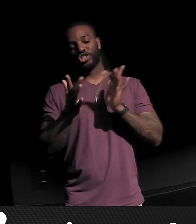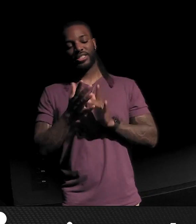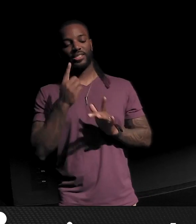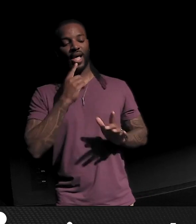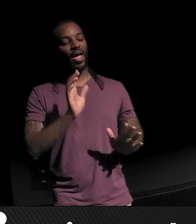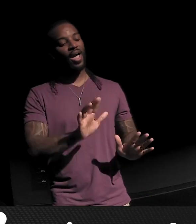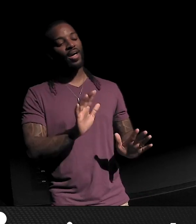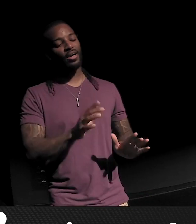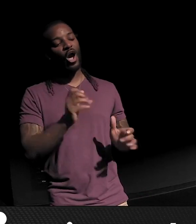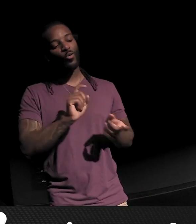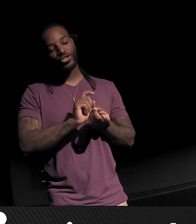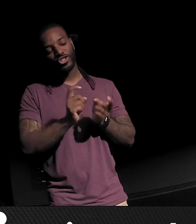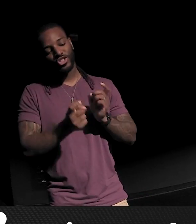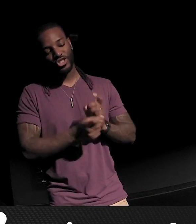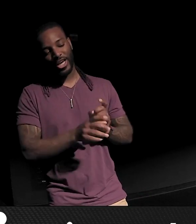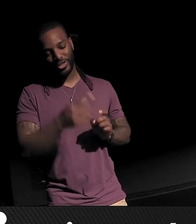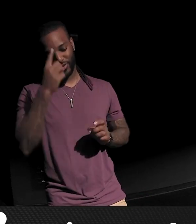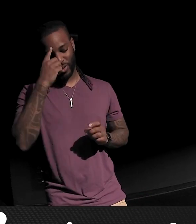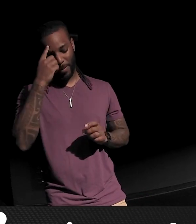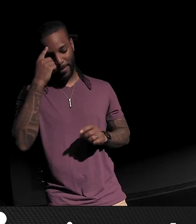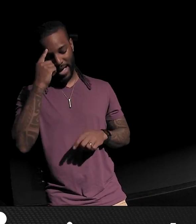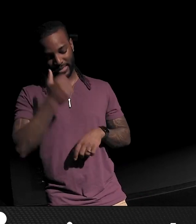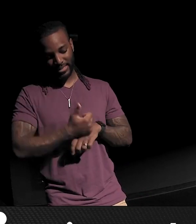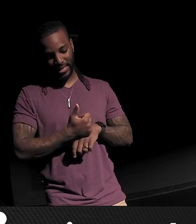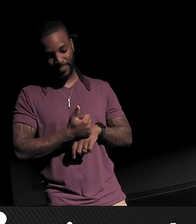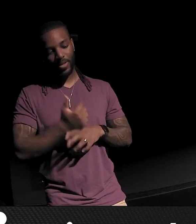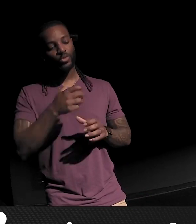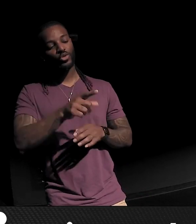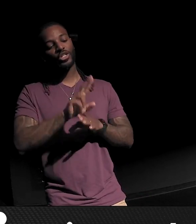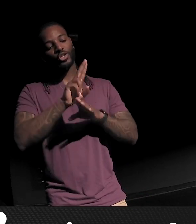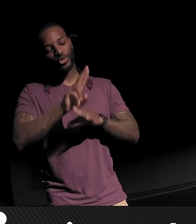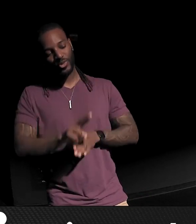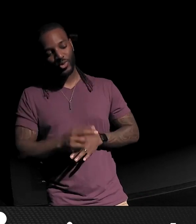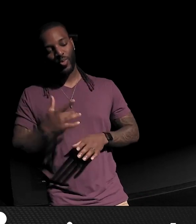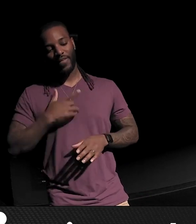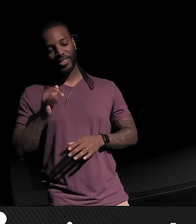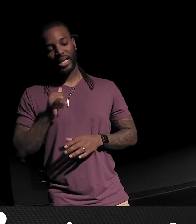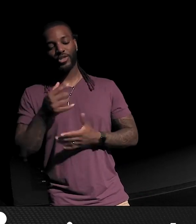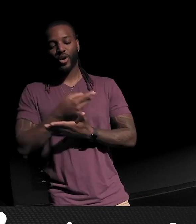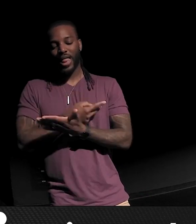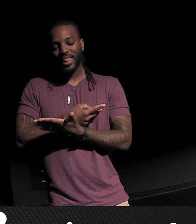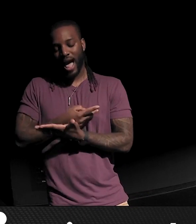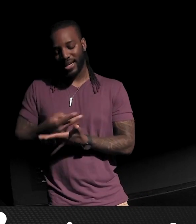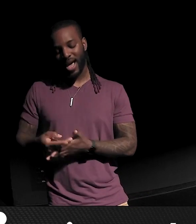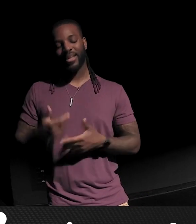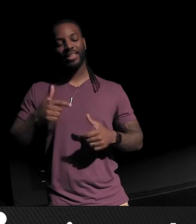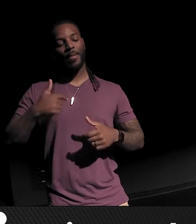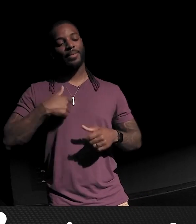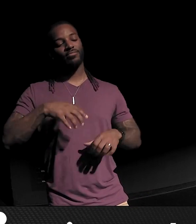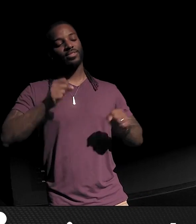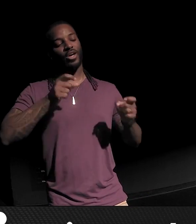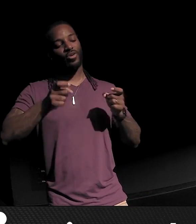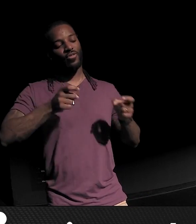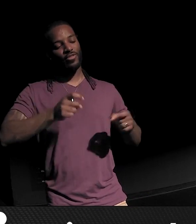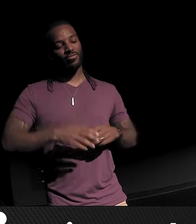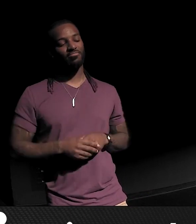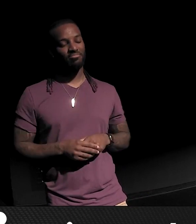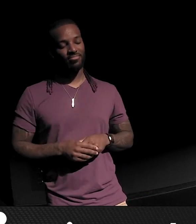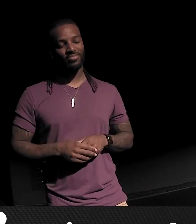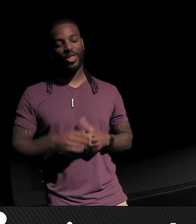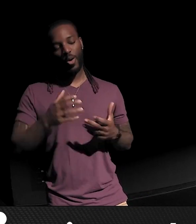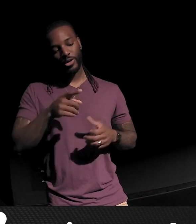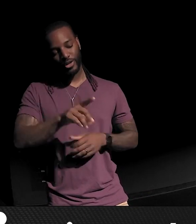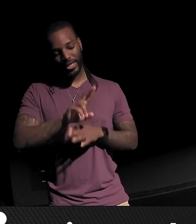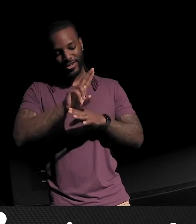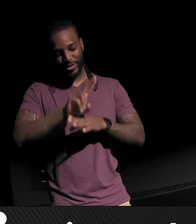I want to change your appetite. I want you to get used to what it feels like to lie down and let me as the shepherd take over. I want you to get used to